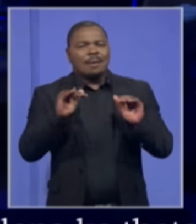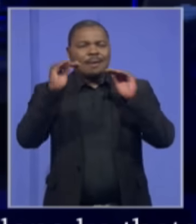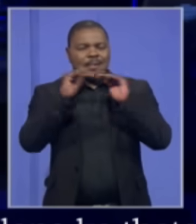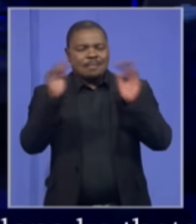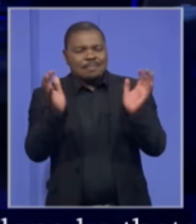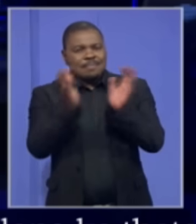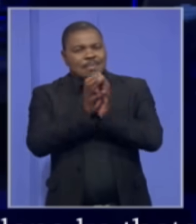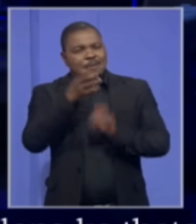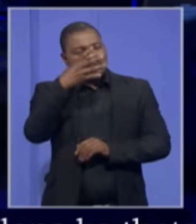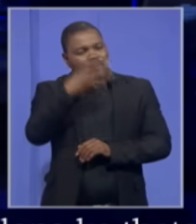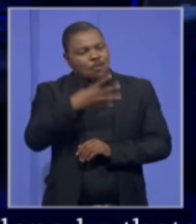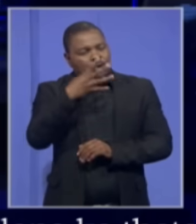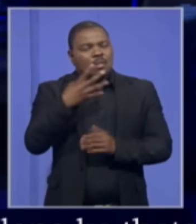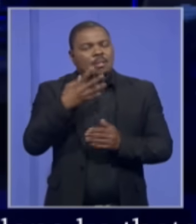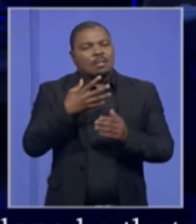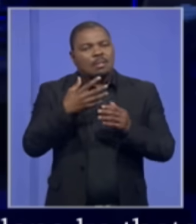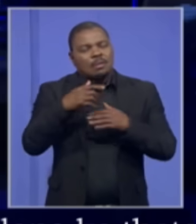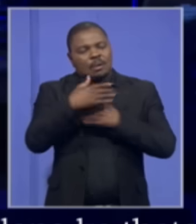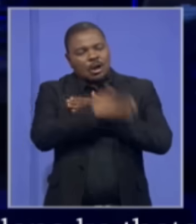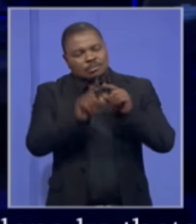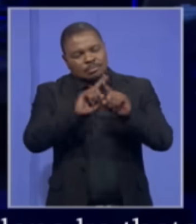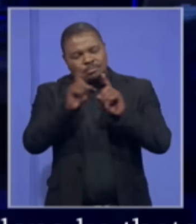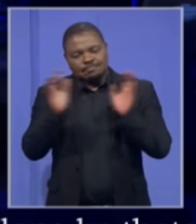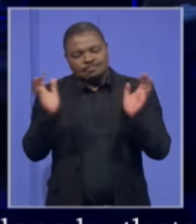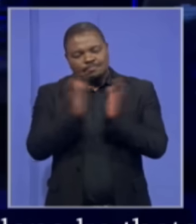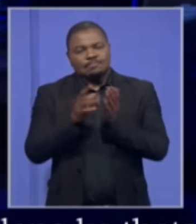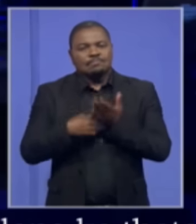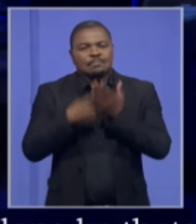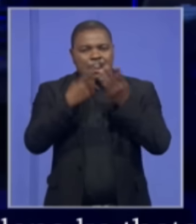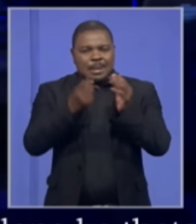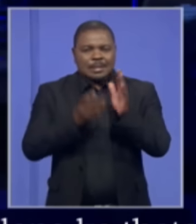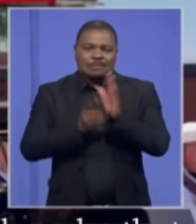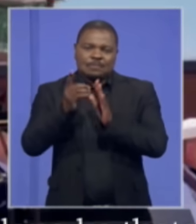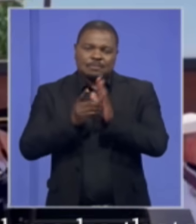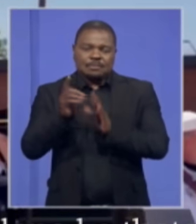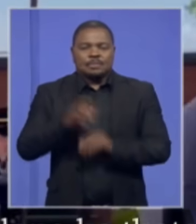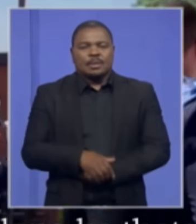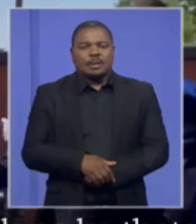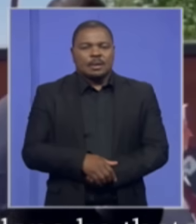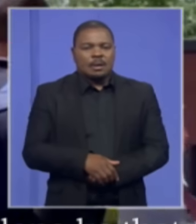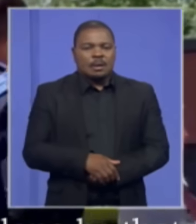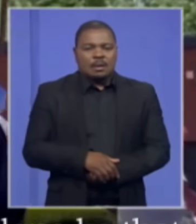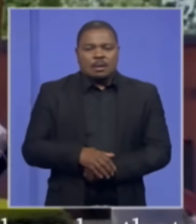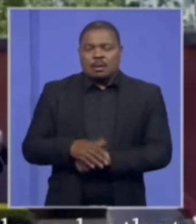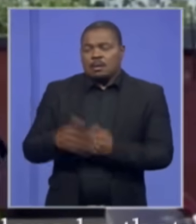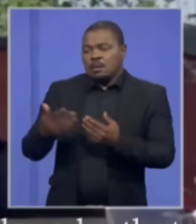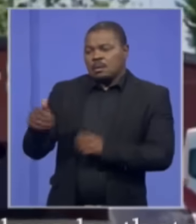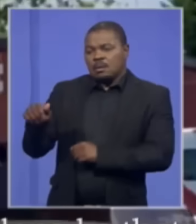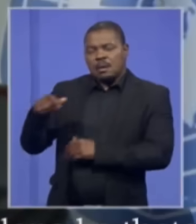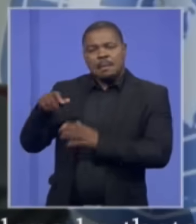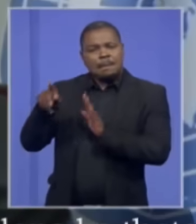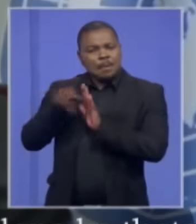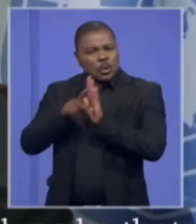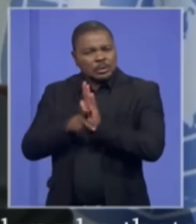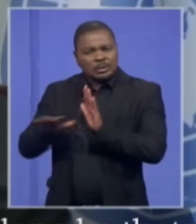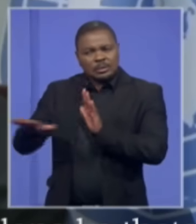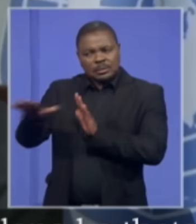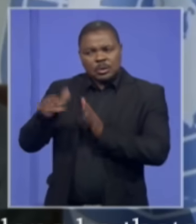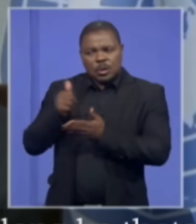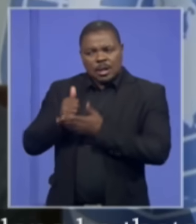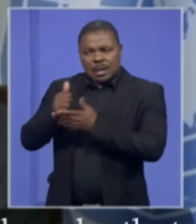ya bone ya matjhaba ya ditjhelete bakeng sa ntshetsopele. The policy space available to developing countries